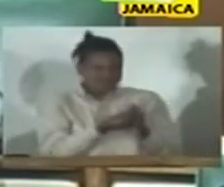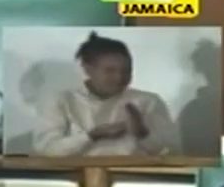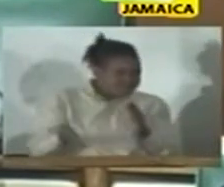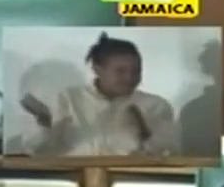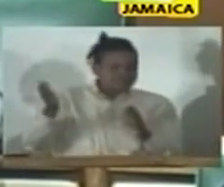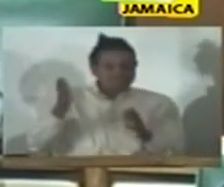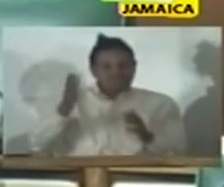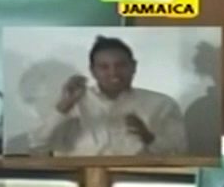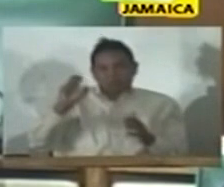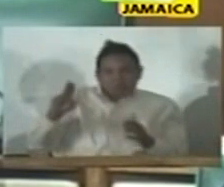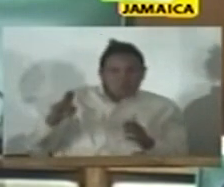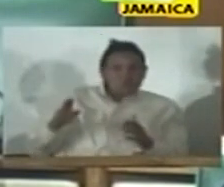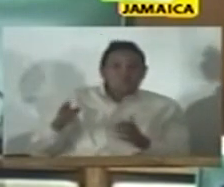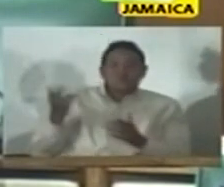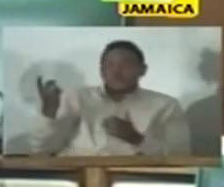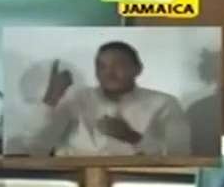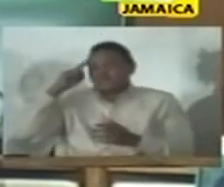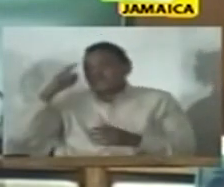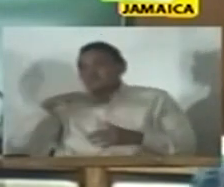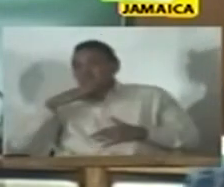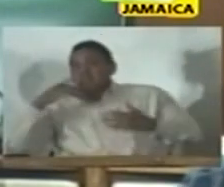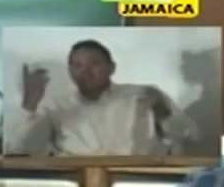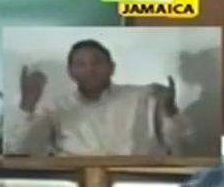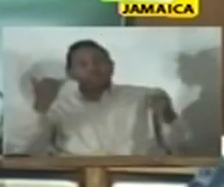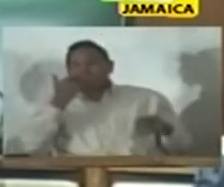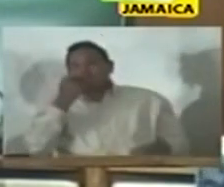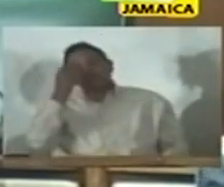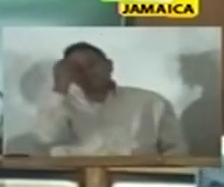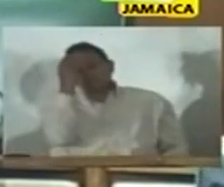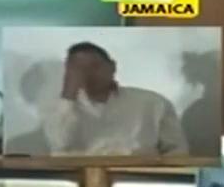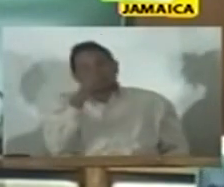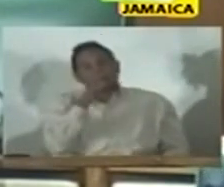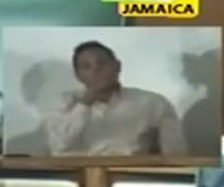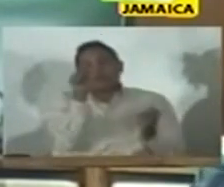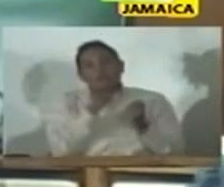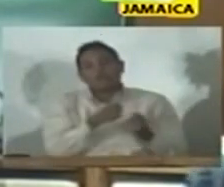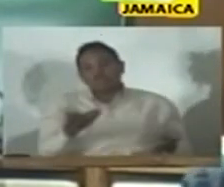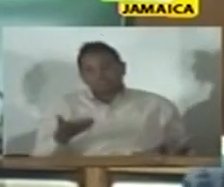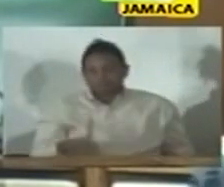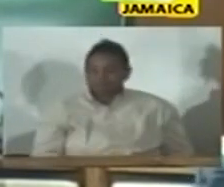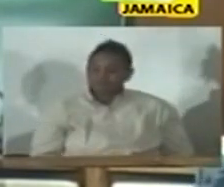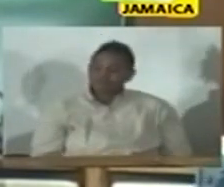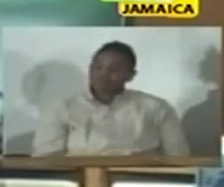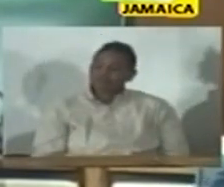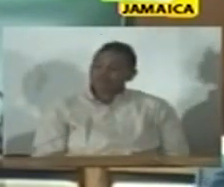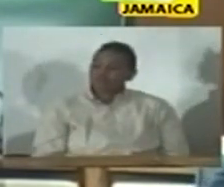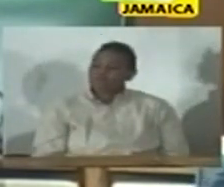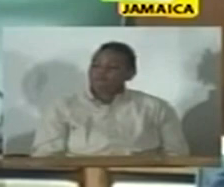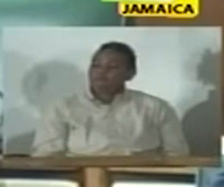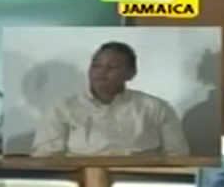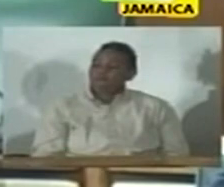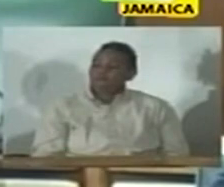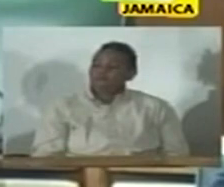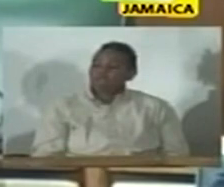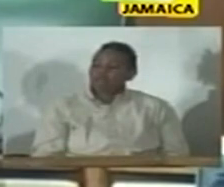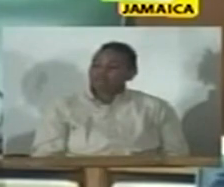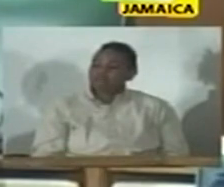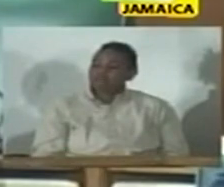that regard is misleading and inaccurate. Mr. President,